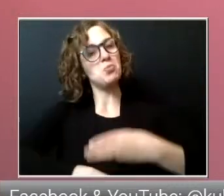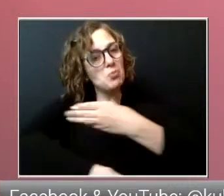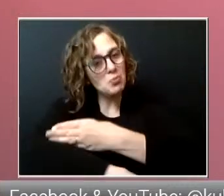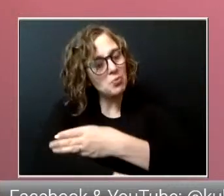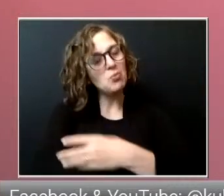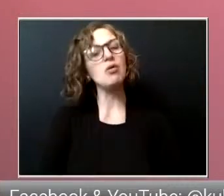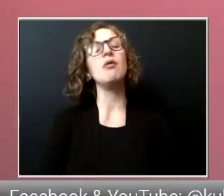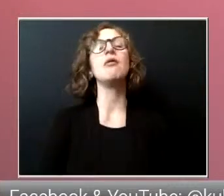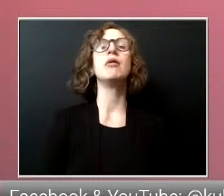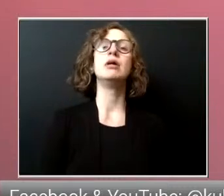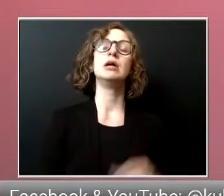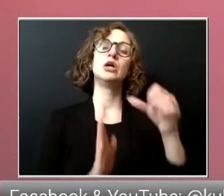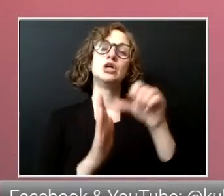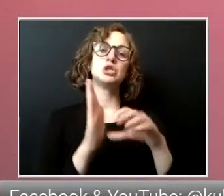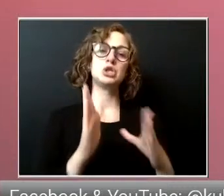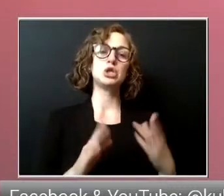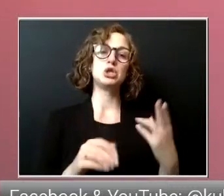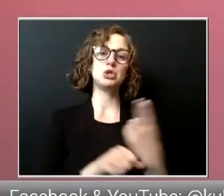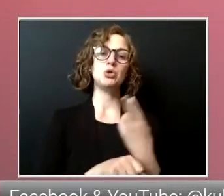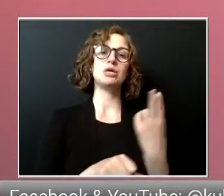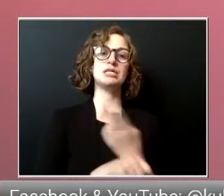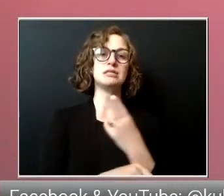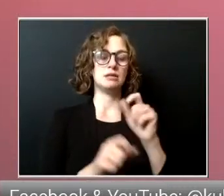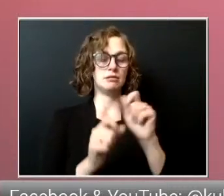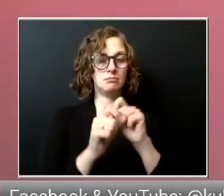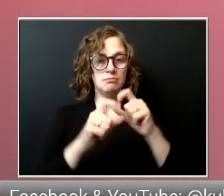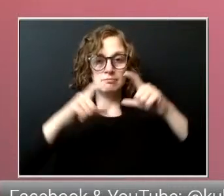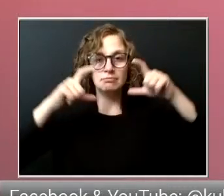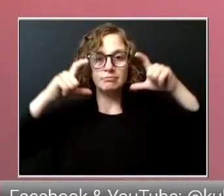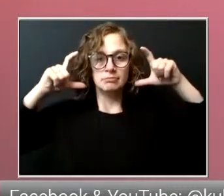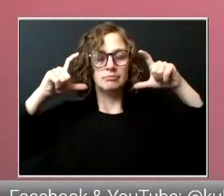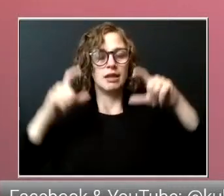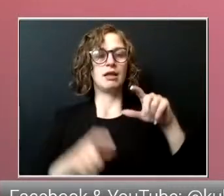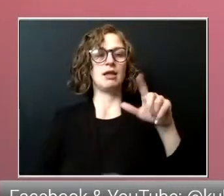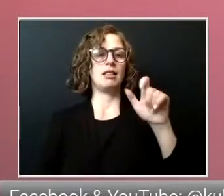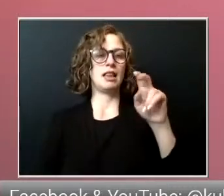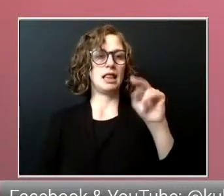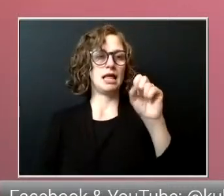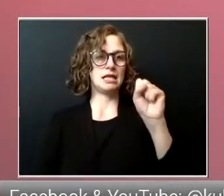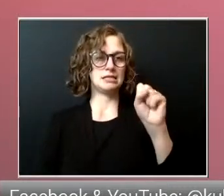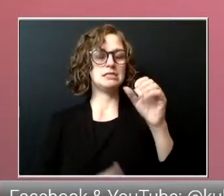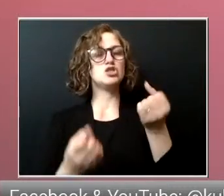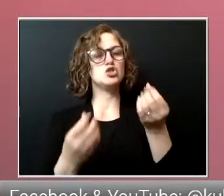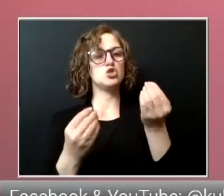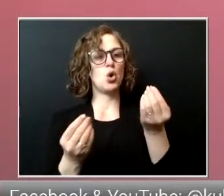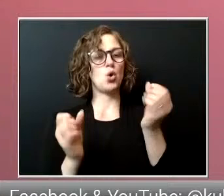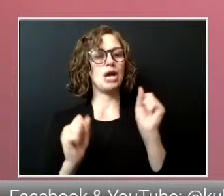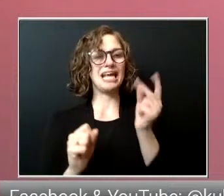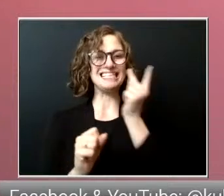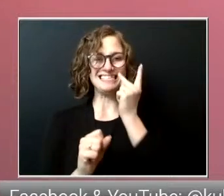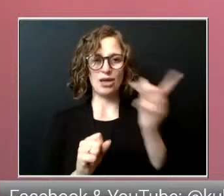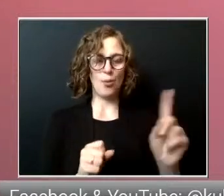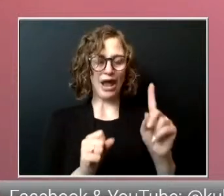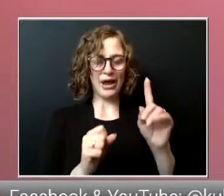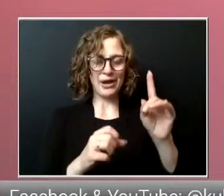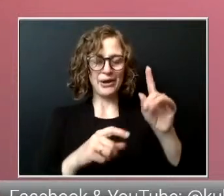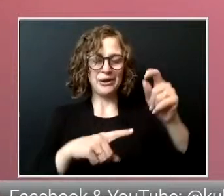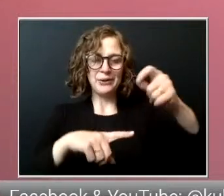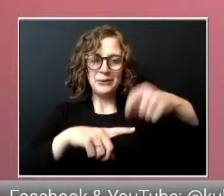Surgeons use magnifying lenses in order to see where they're placing the sutures. So